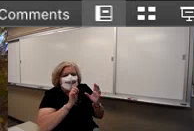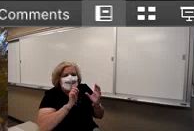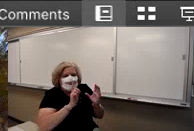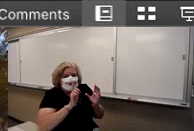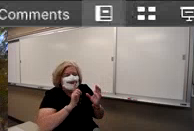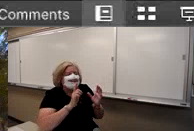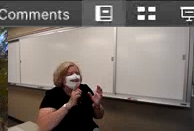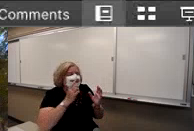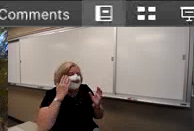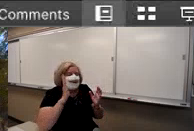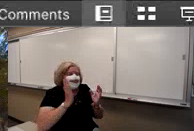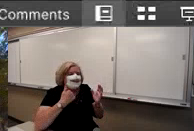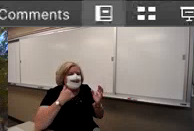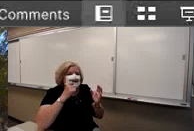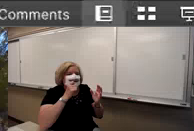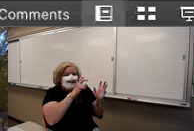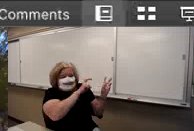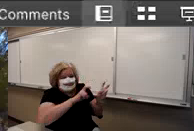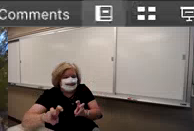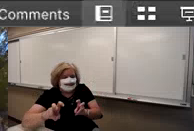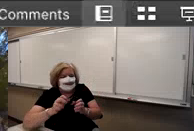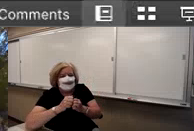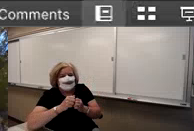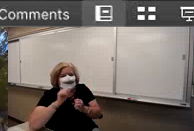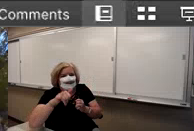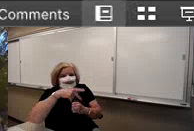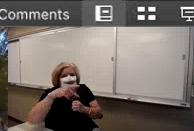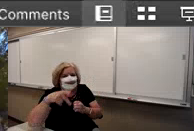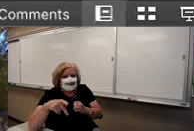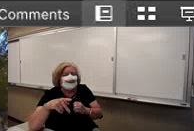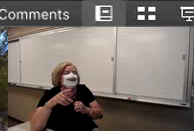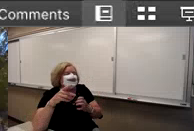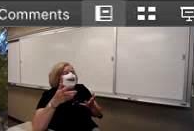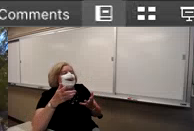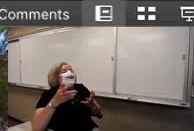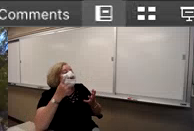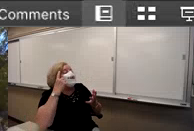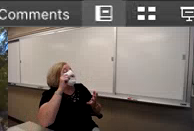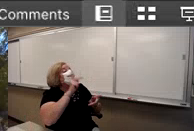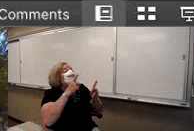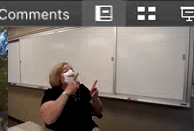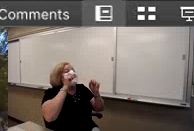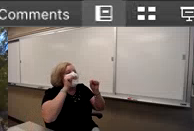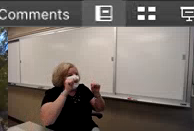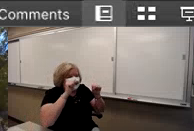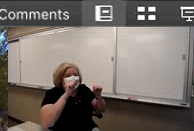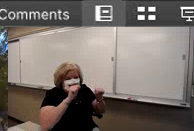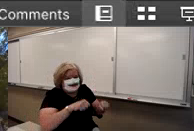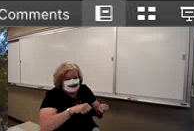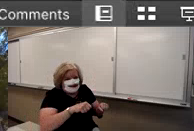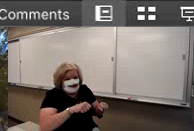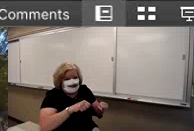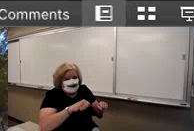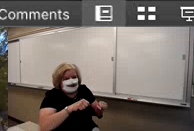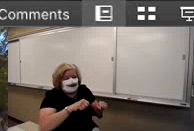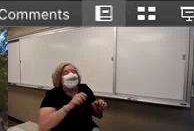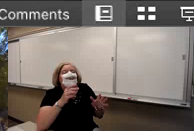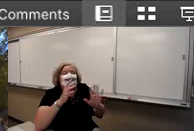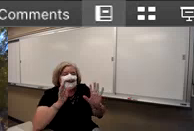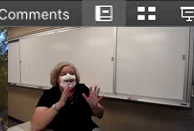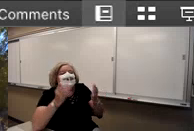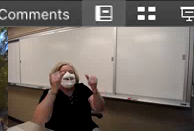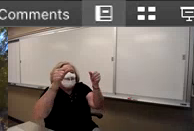I don't know. Maybe I didn't grab an image of that. So, for those of you that can't get it, I'll make, oh, here's the post area. Okay.